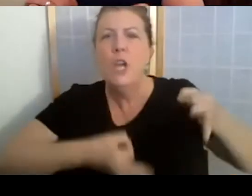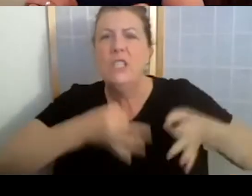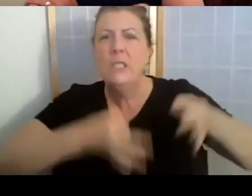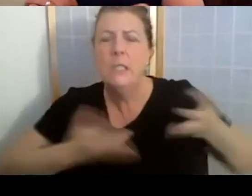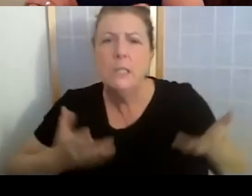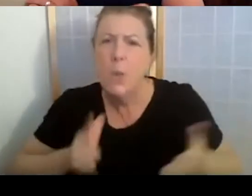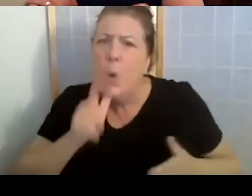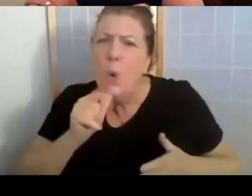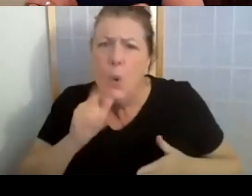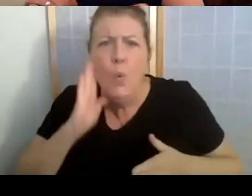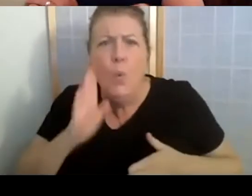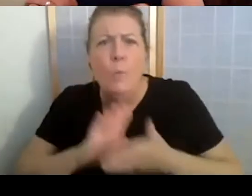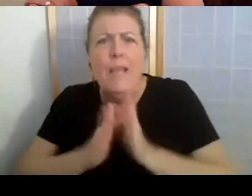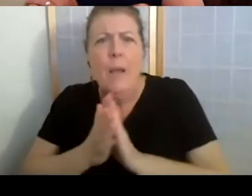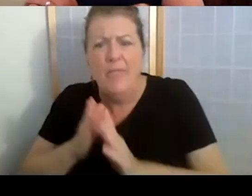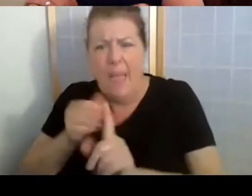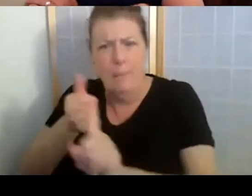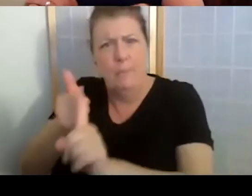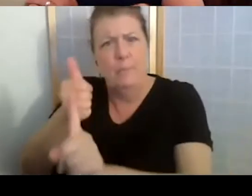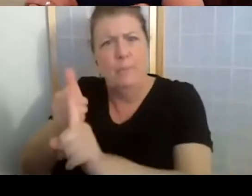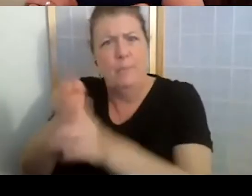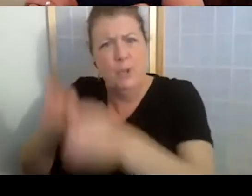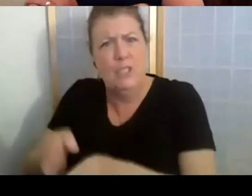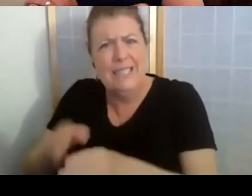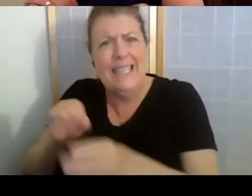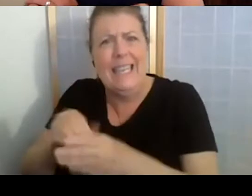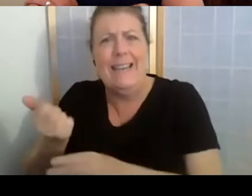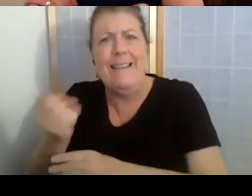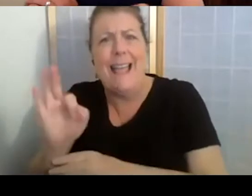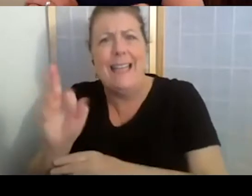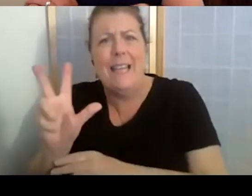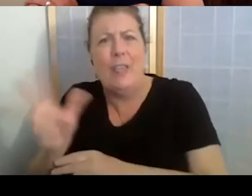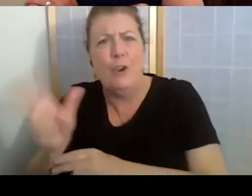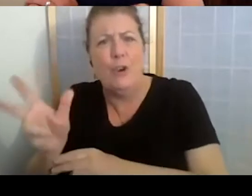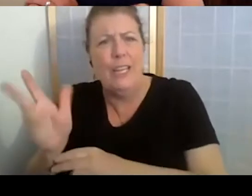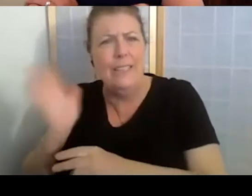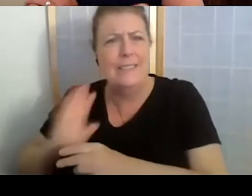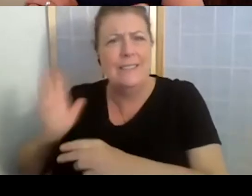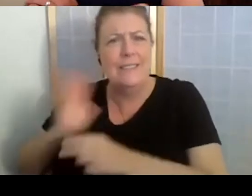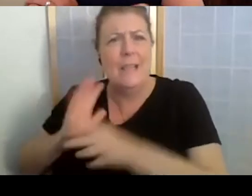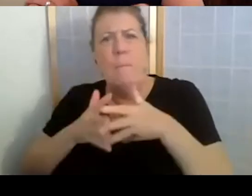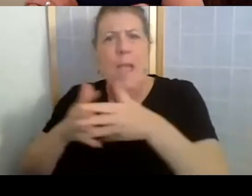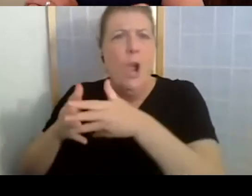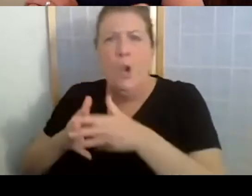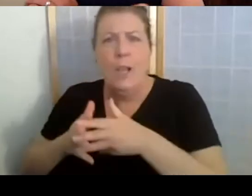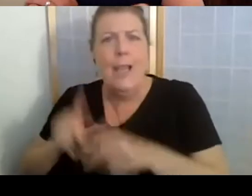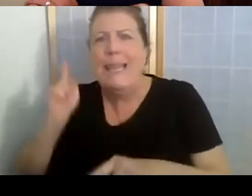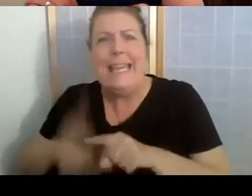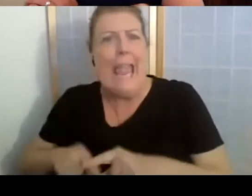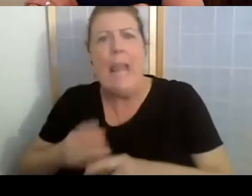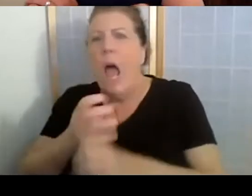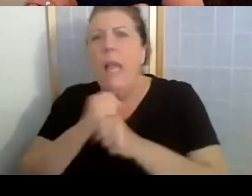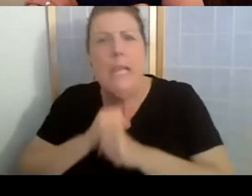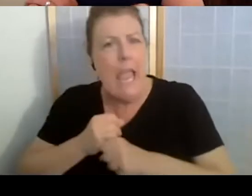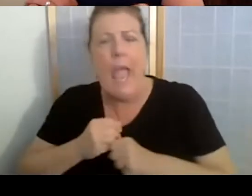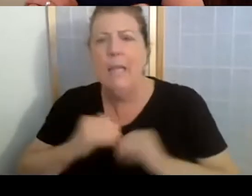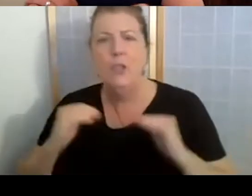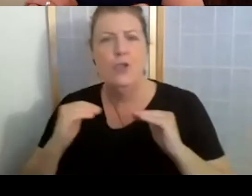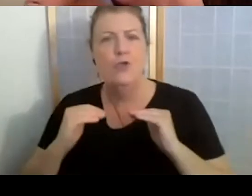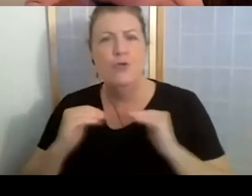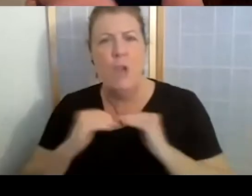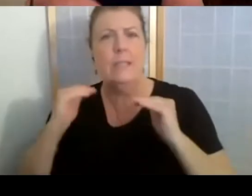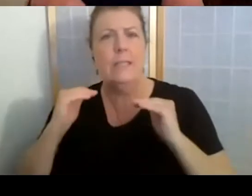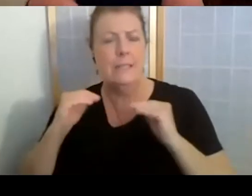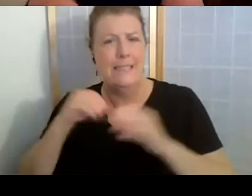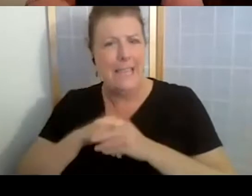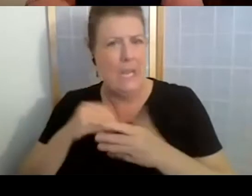obtain justice through traditional means, is not going to be able to go to the police or the courts and, like, find justice? And of course that person isn't